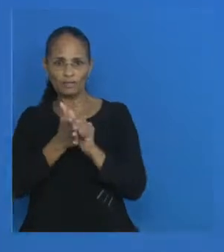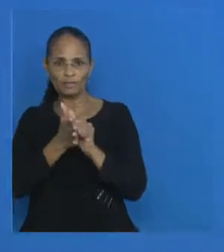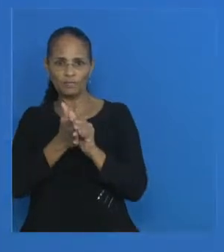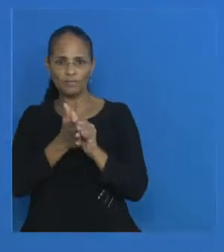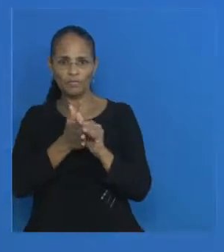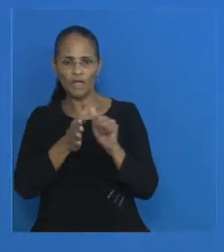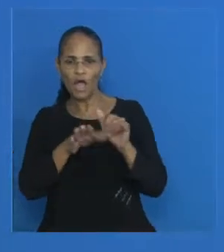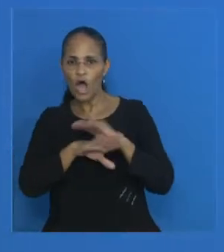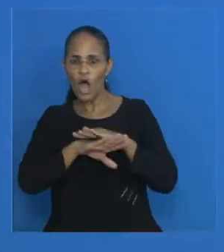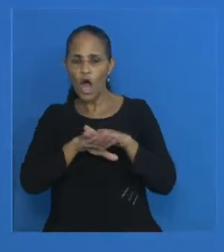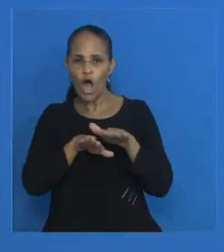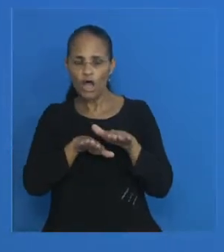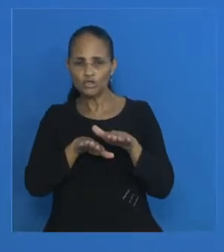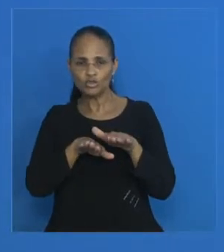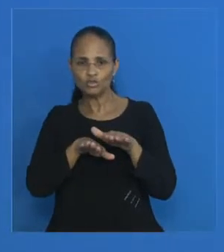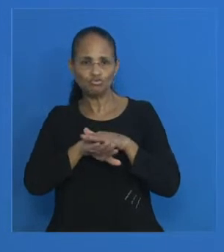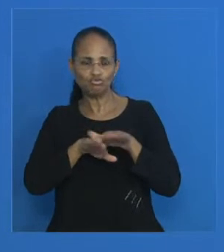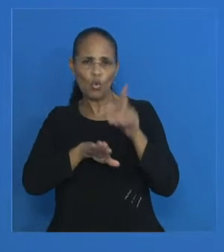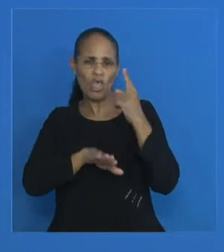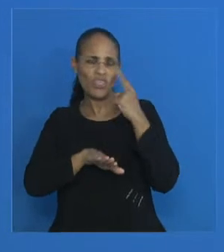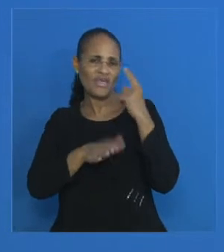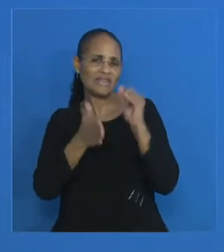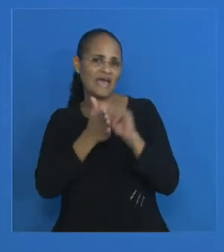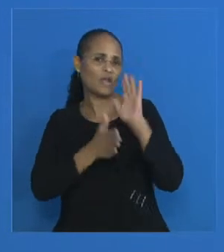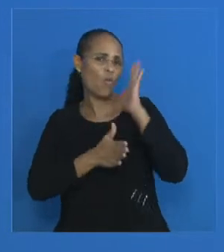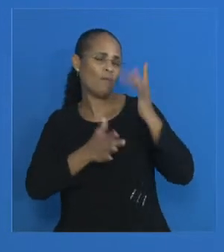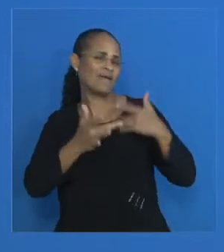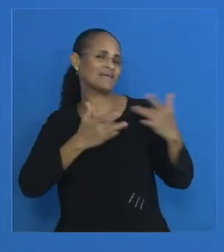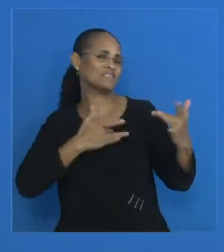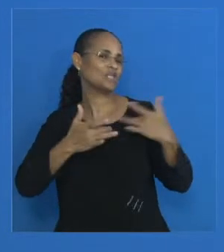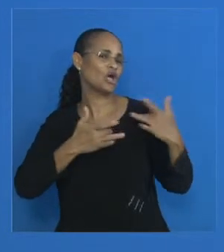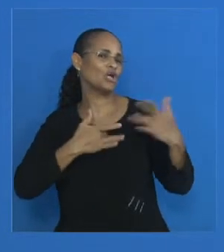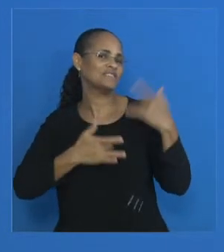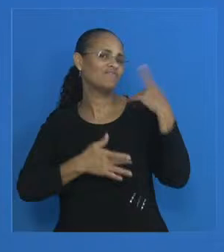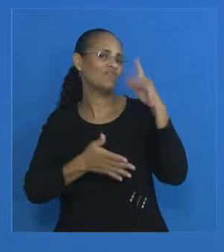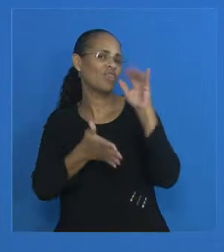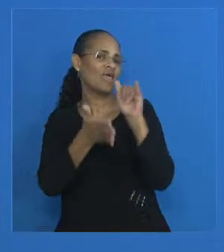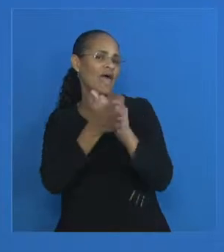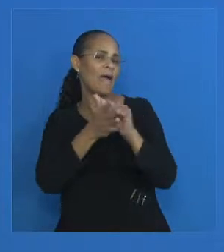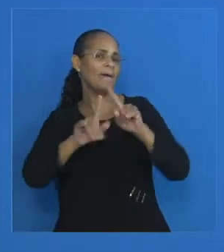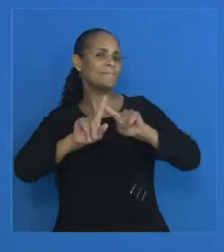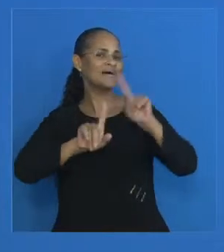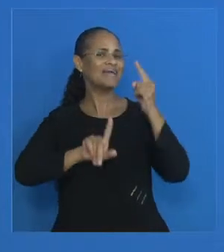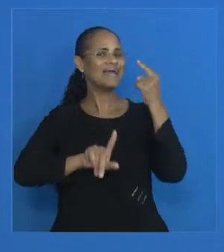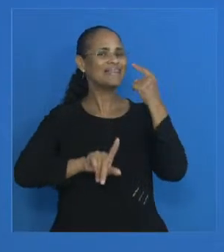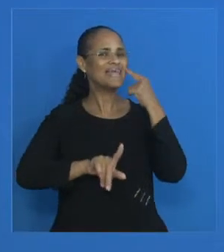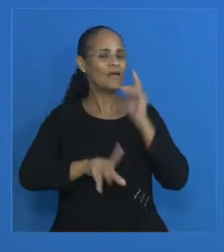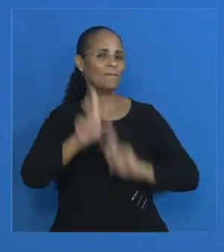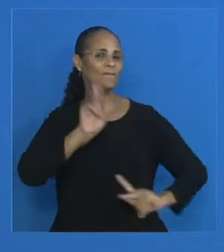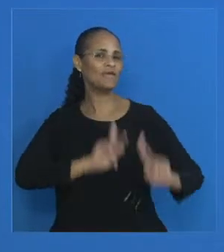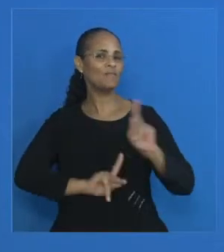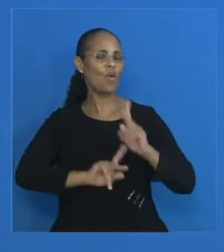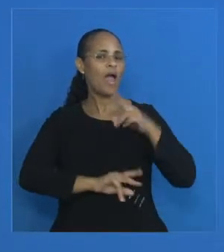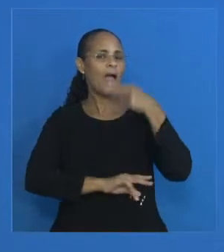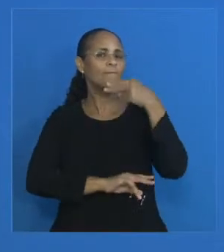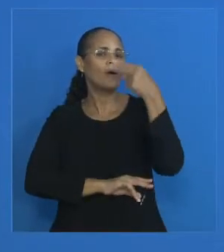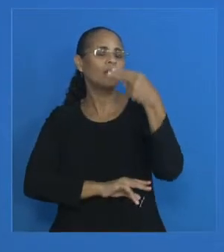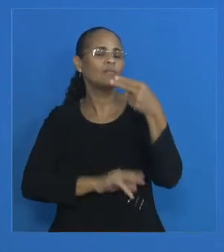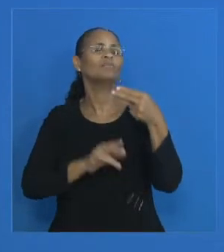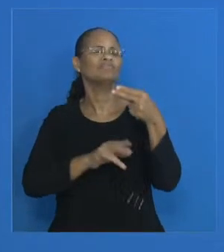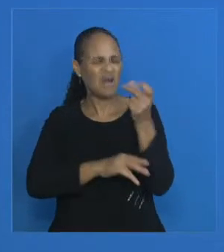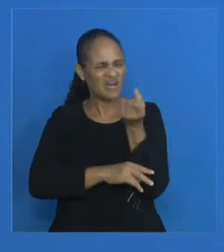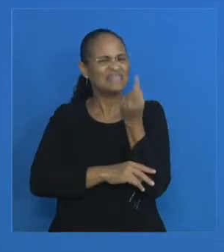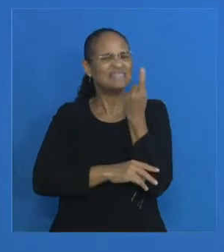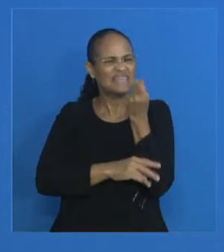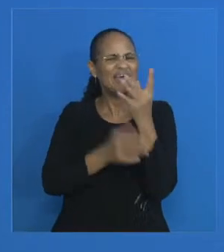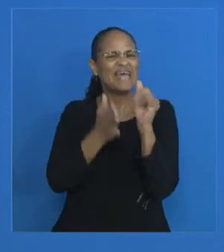I don't think that there will be concerns with regard to that. I think that our people and our public are generally